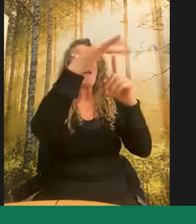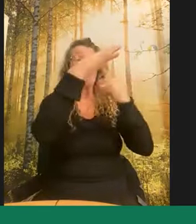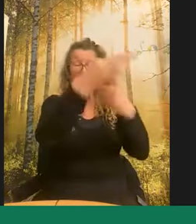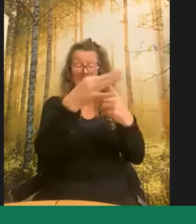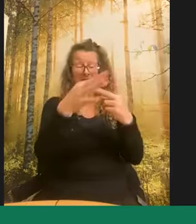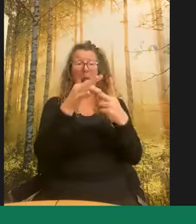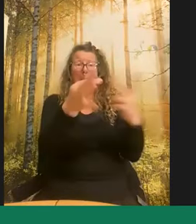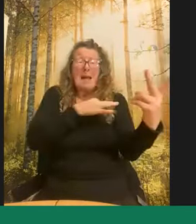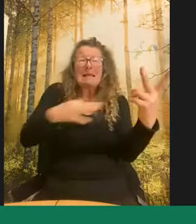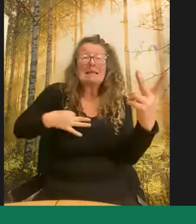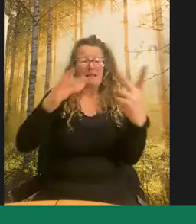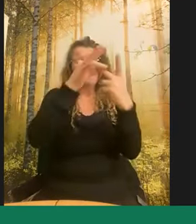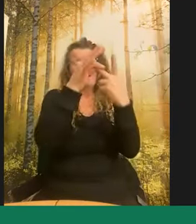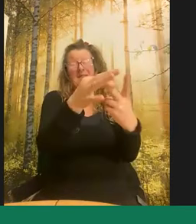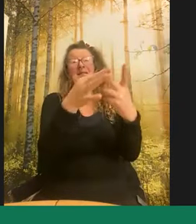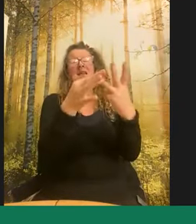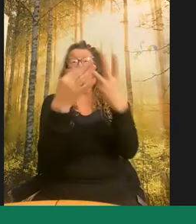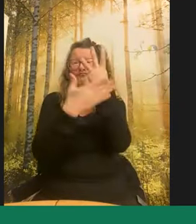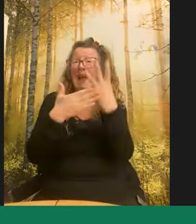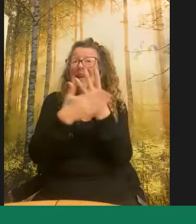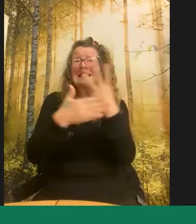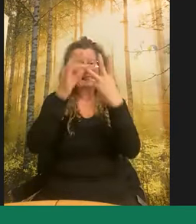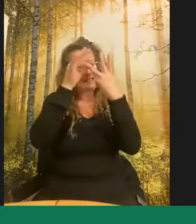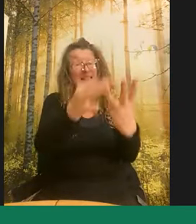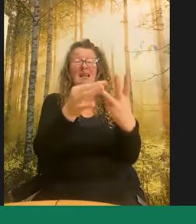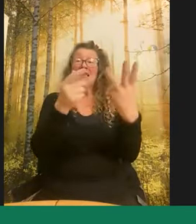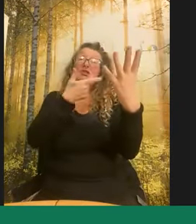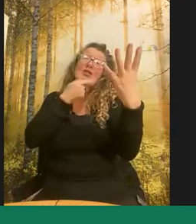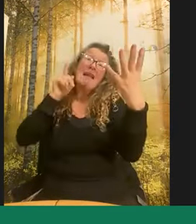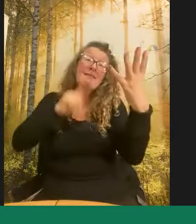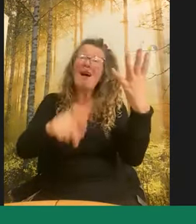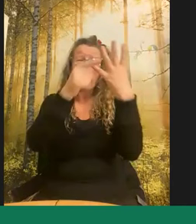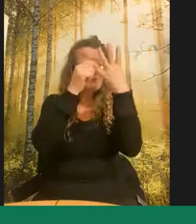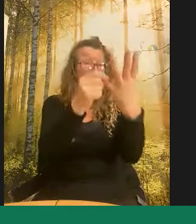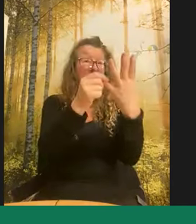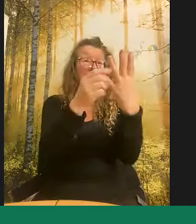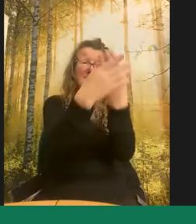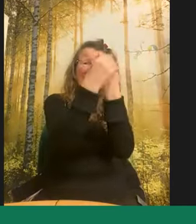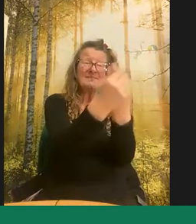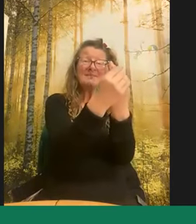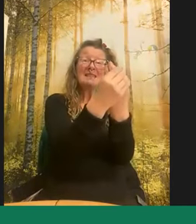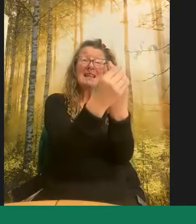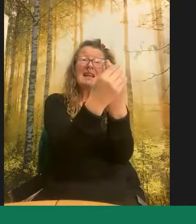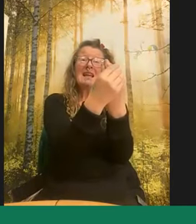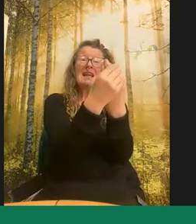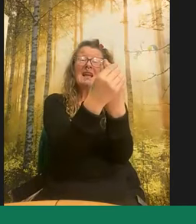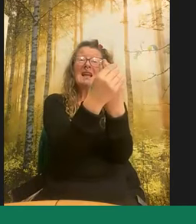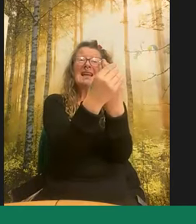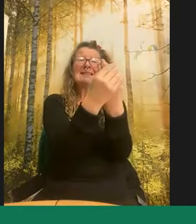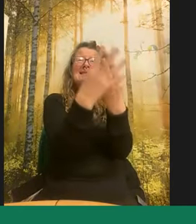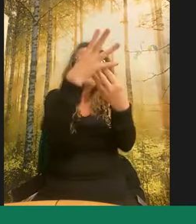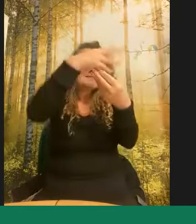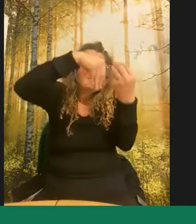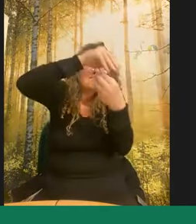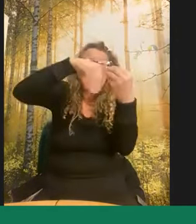see race, environment, and gender, especially, all being one problem as opposed to these separate things.